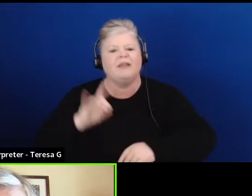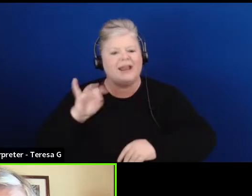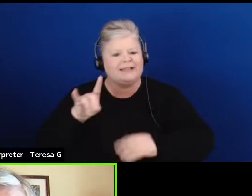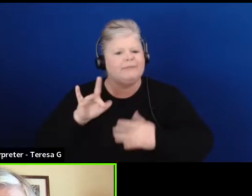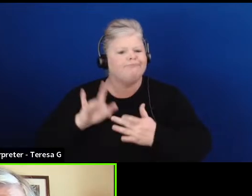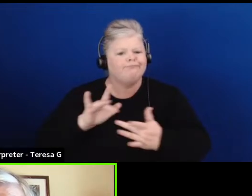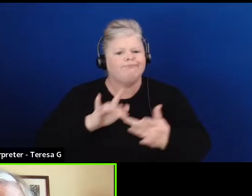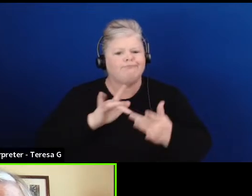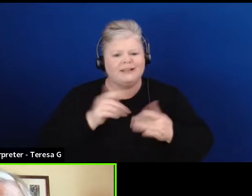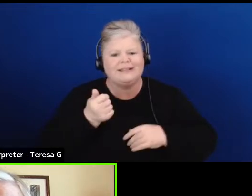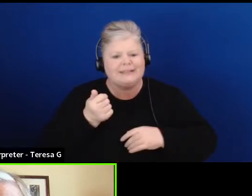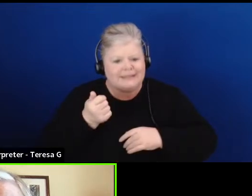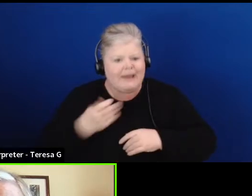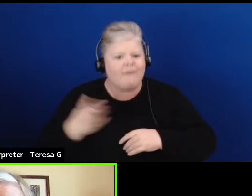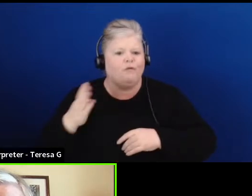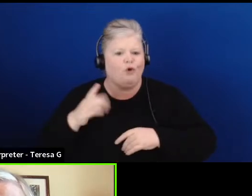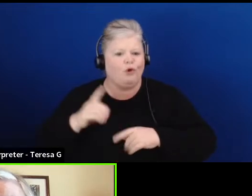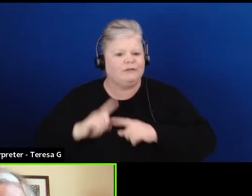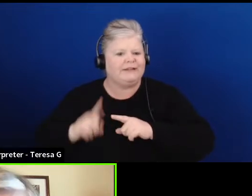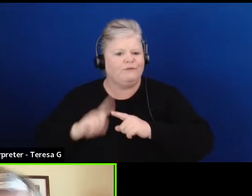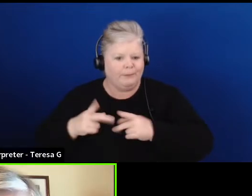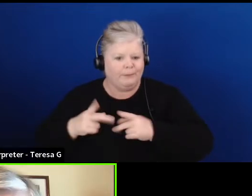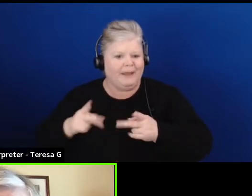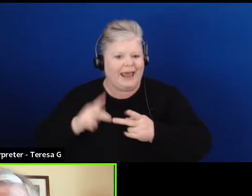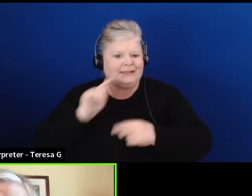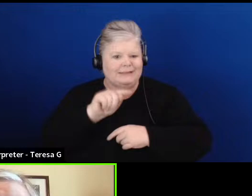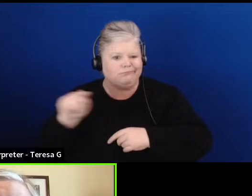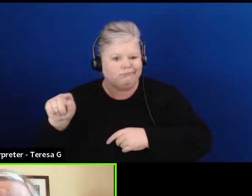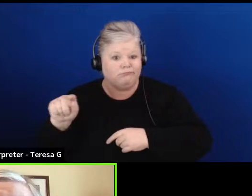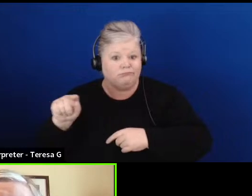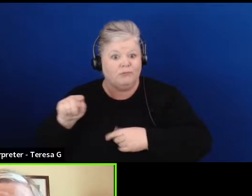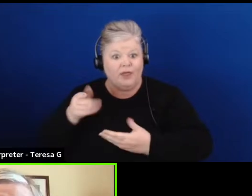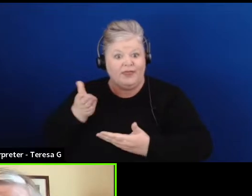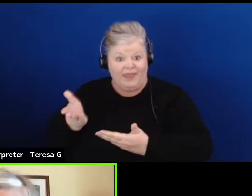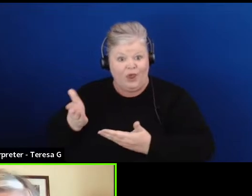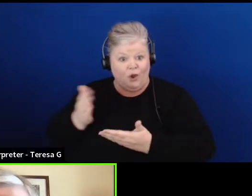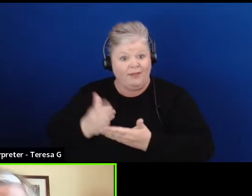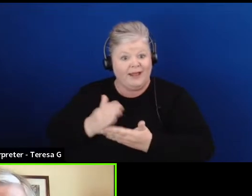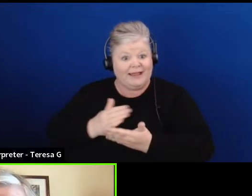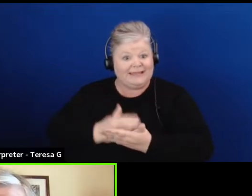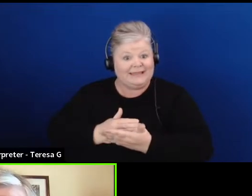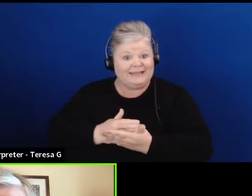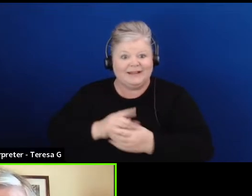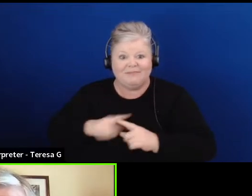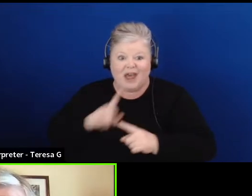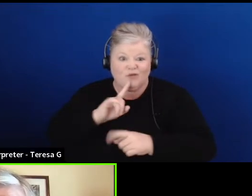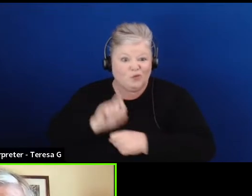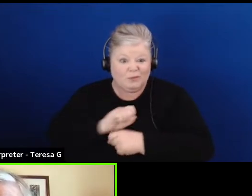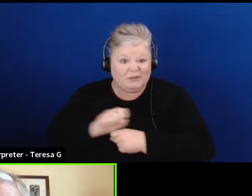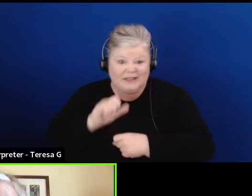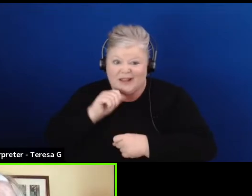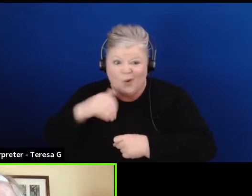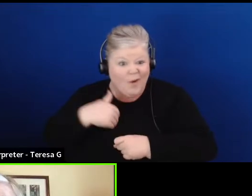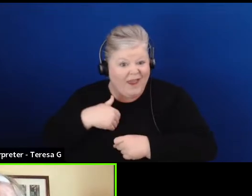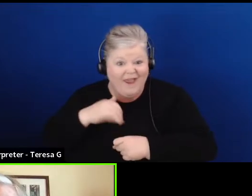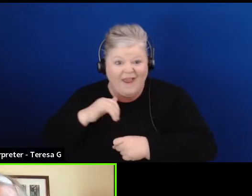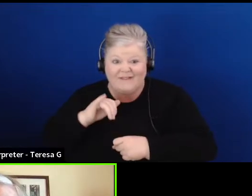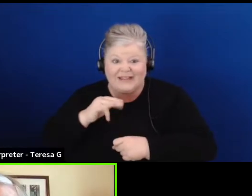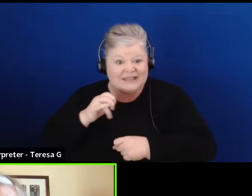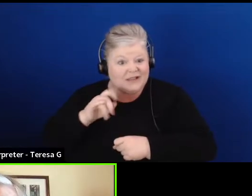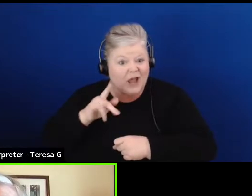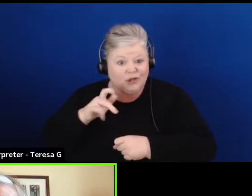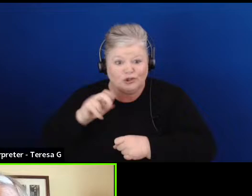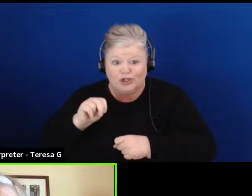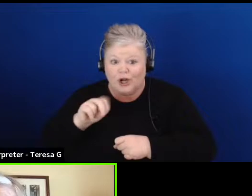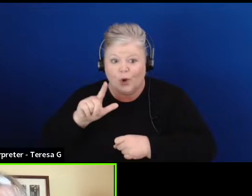in the West Valley who were on the list, who do not have induction loops either